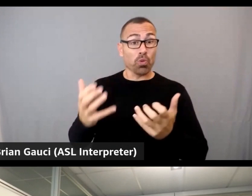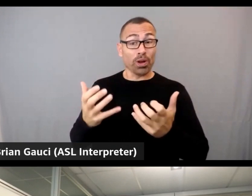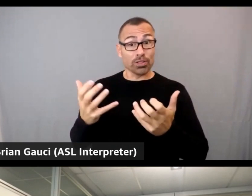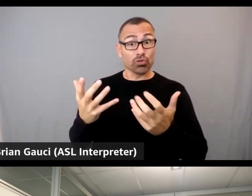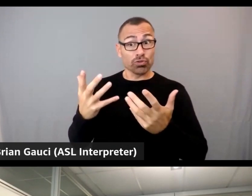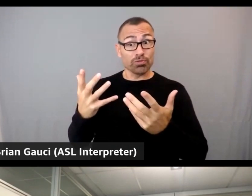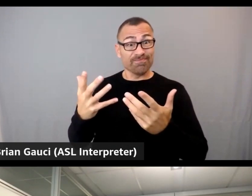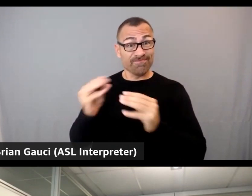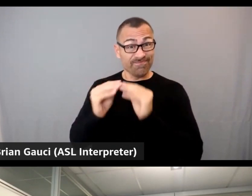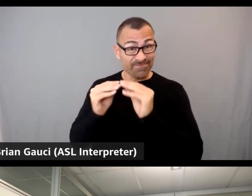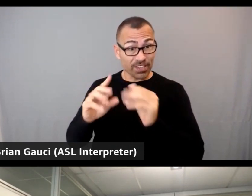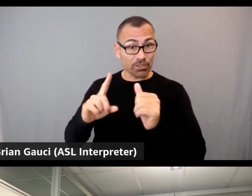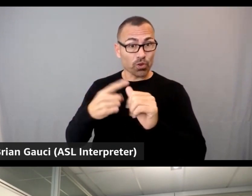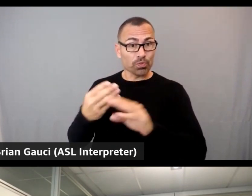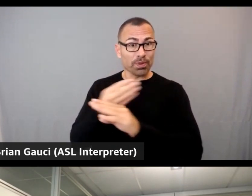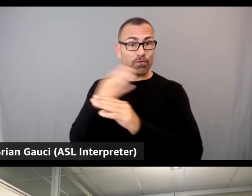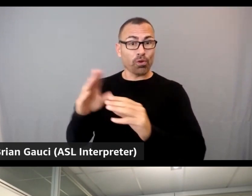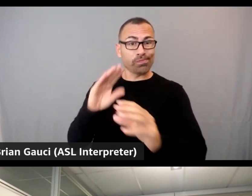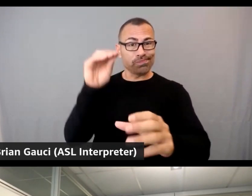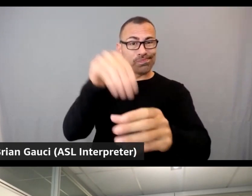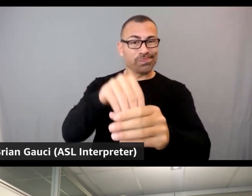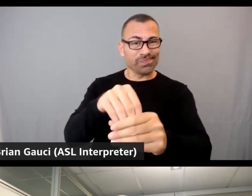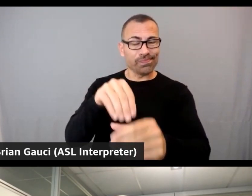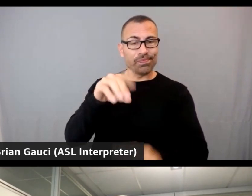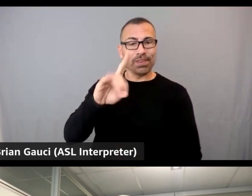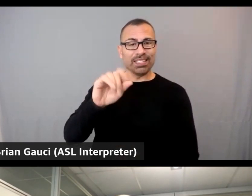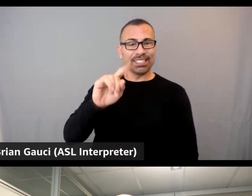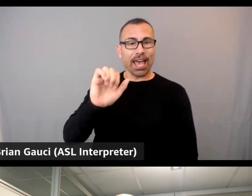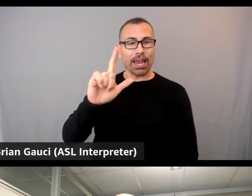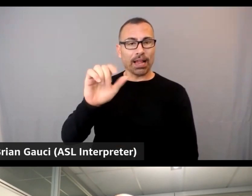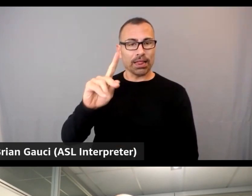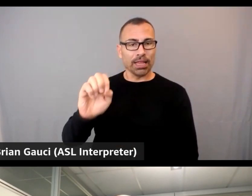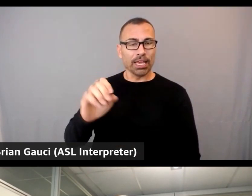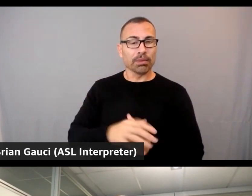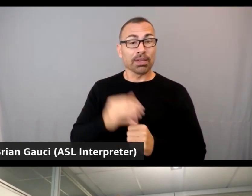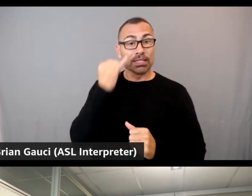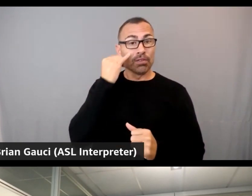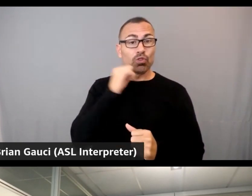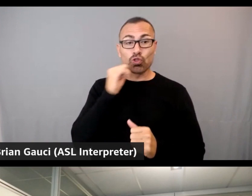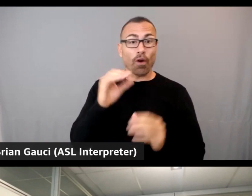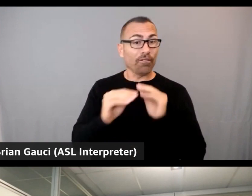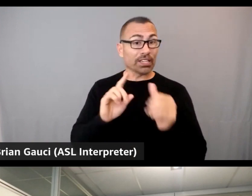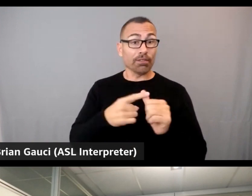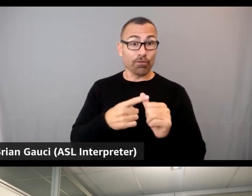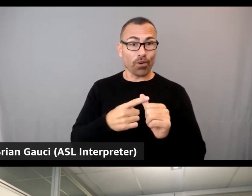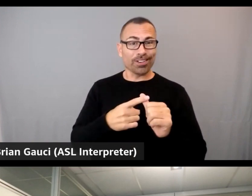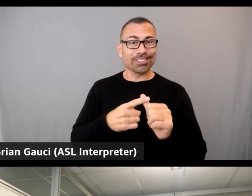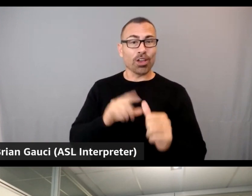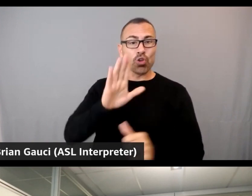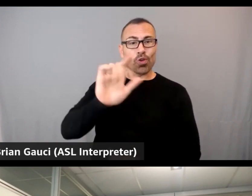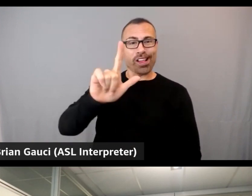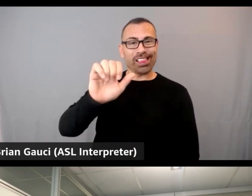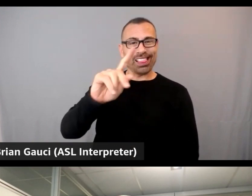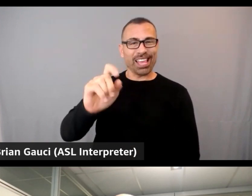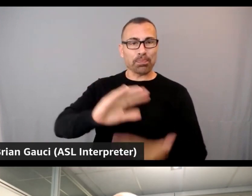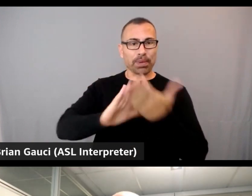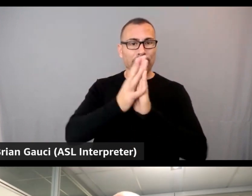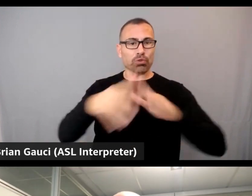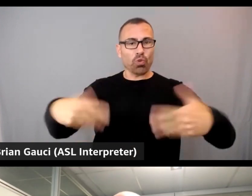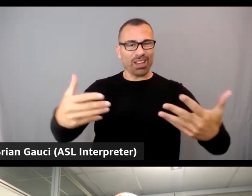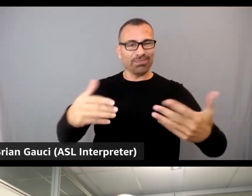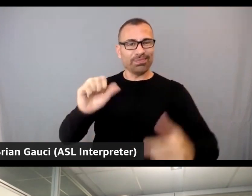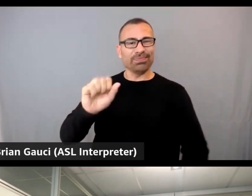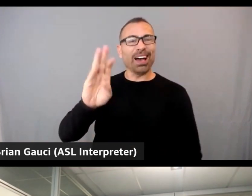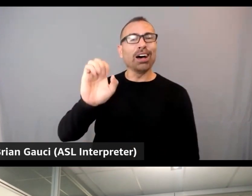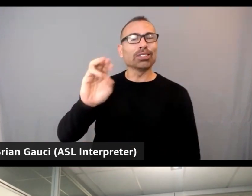and then suddenly you have a data swamp instead of a data lake, right? Data swamp, I love that. Yeah. And